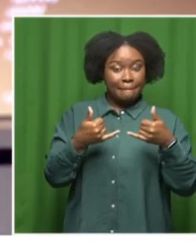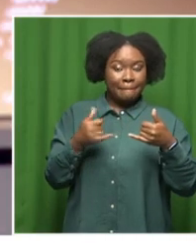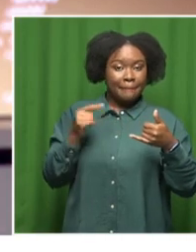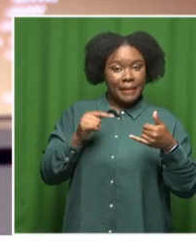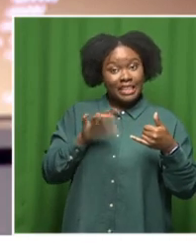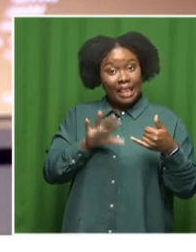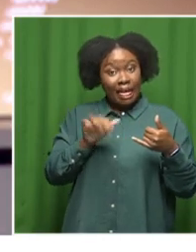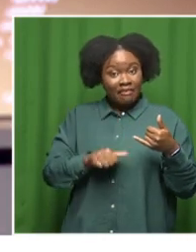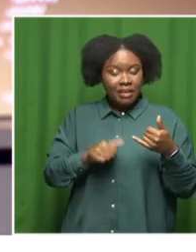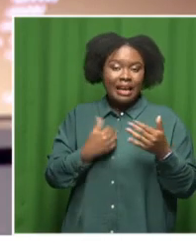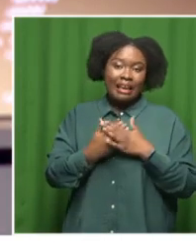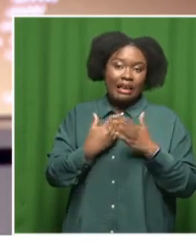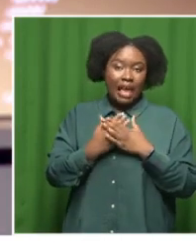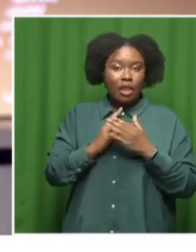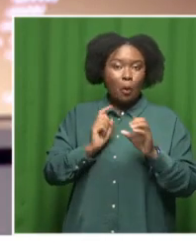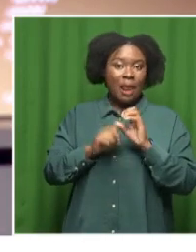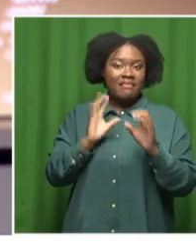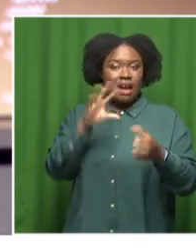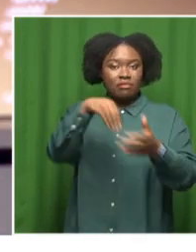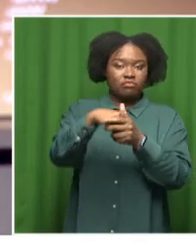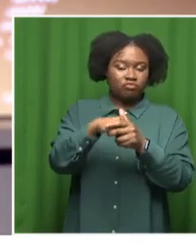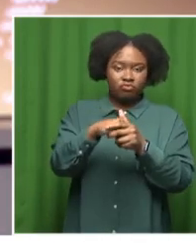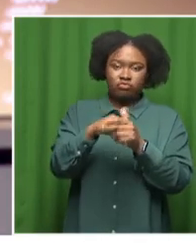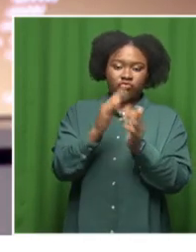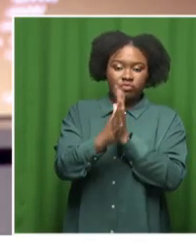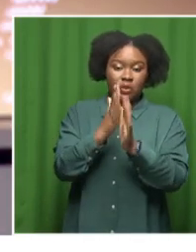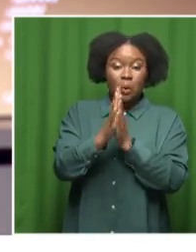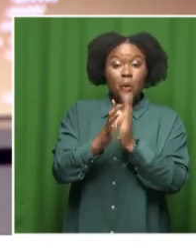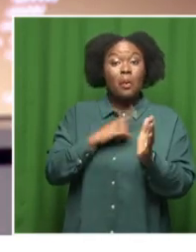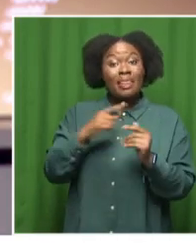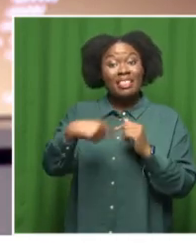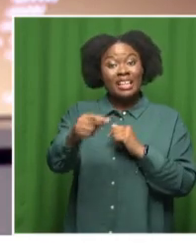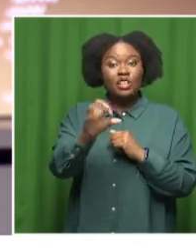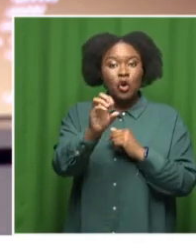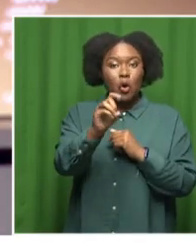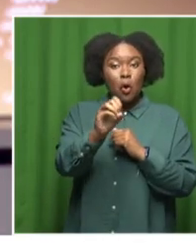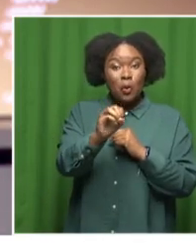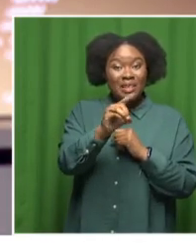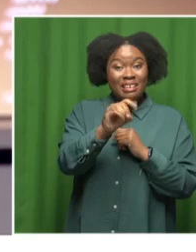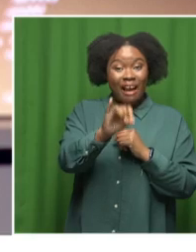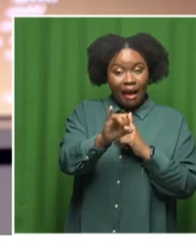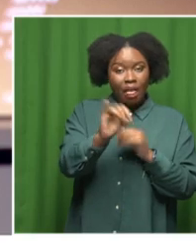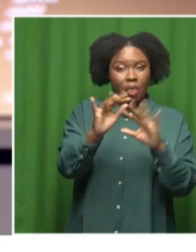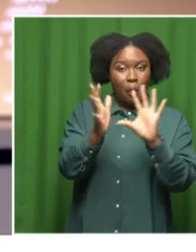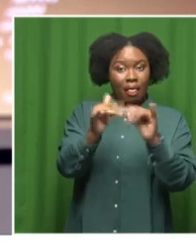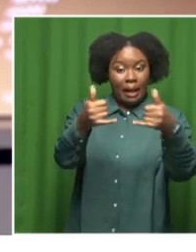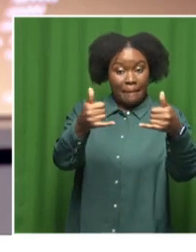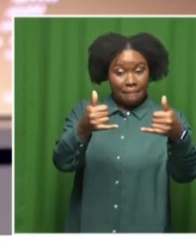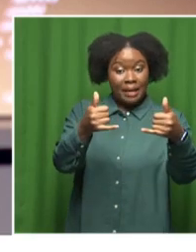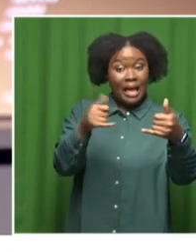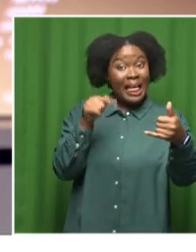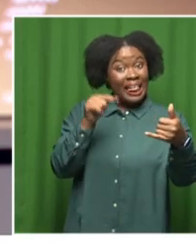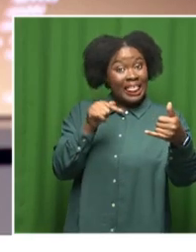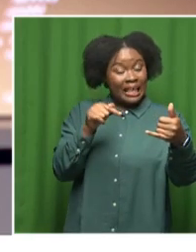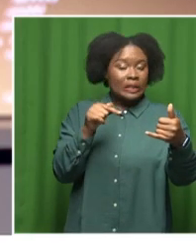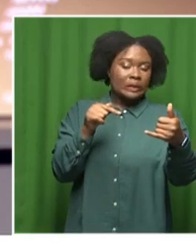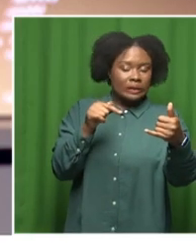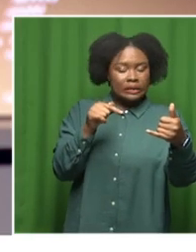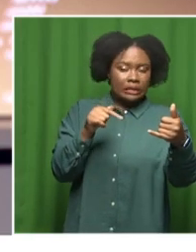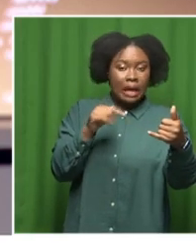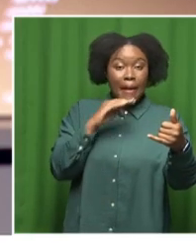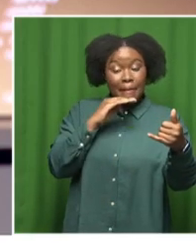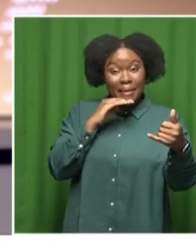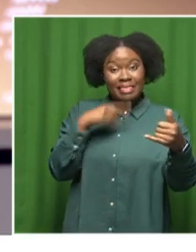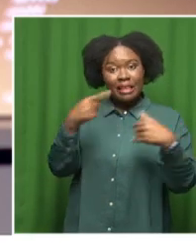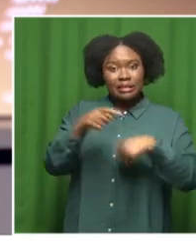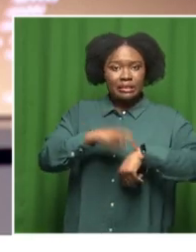side, especially if you look at the next ODI World Cup and how well we are doing in that format. All right,